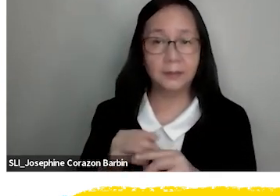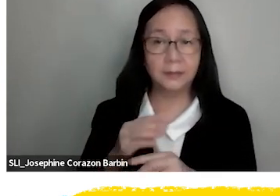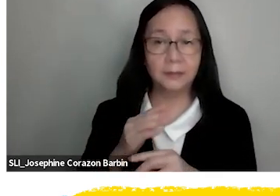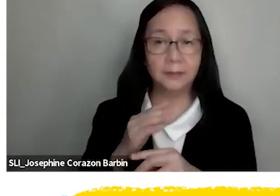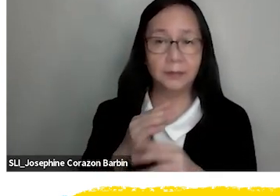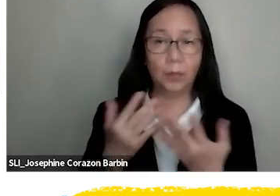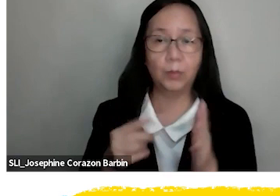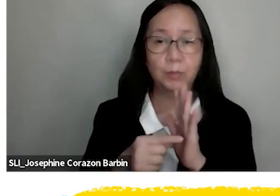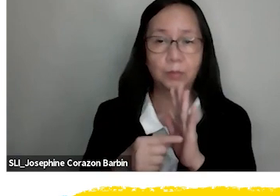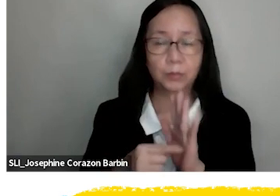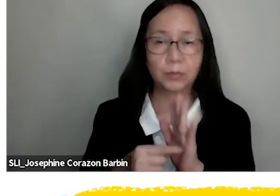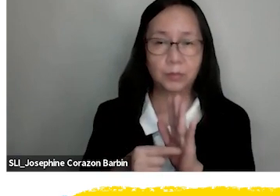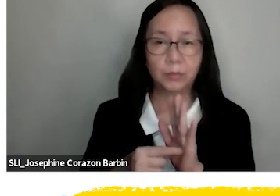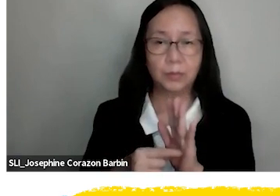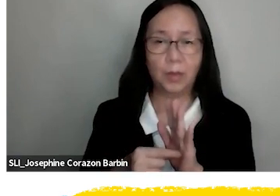We can show the best